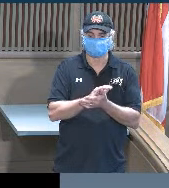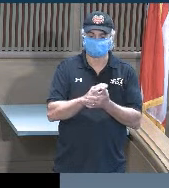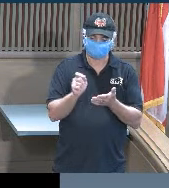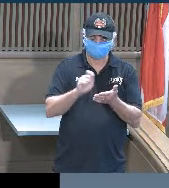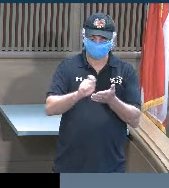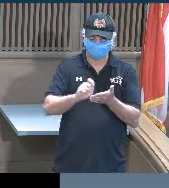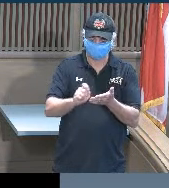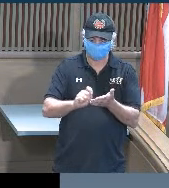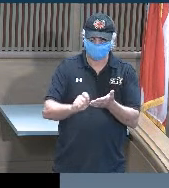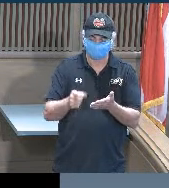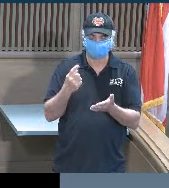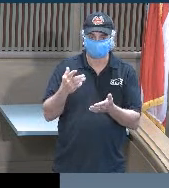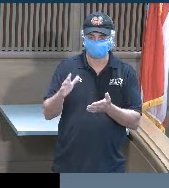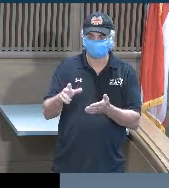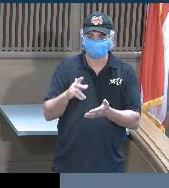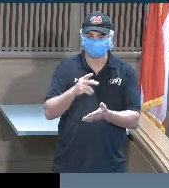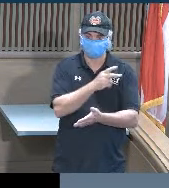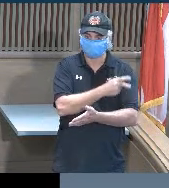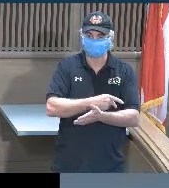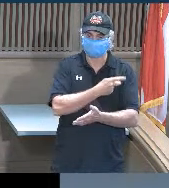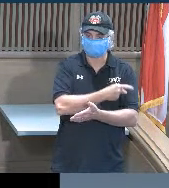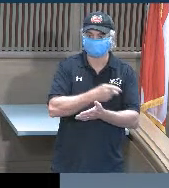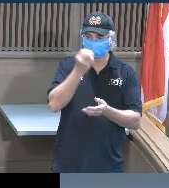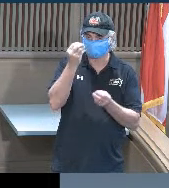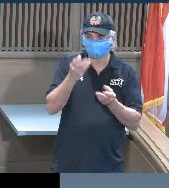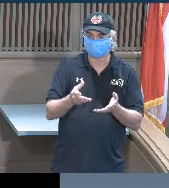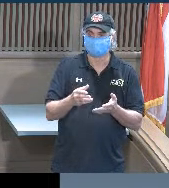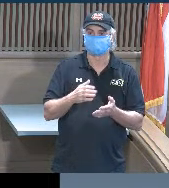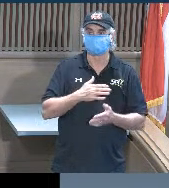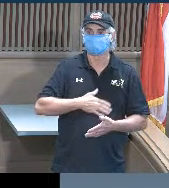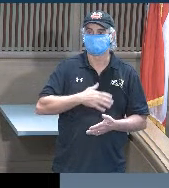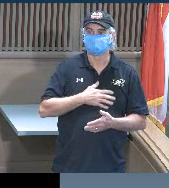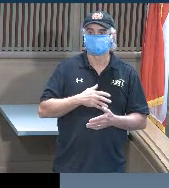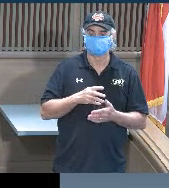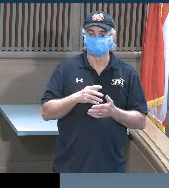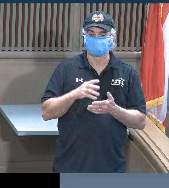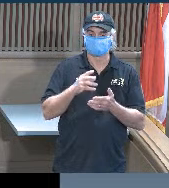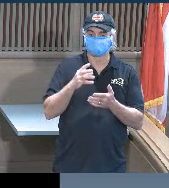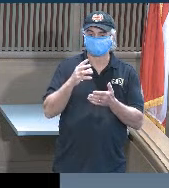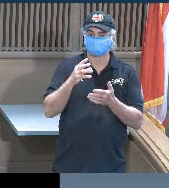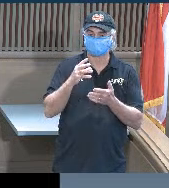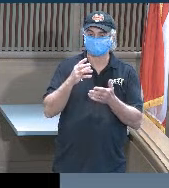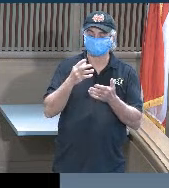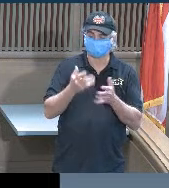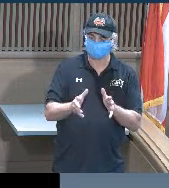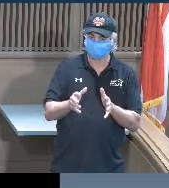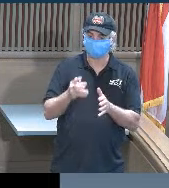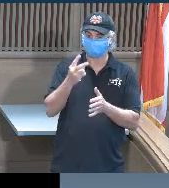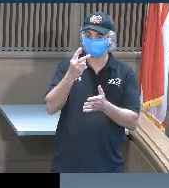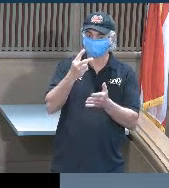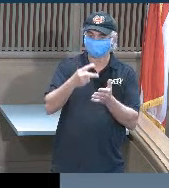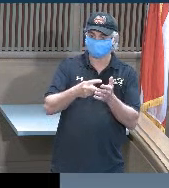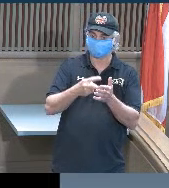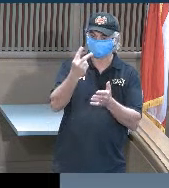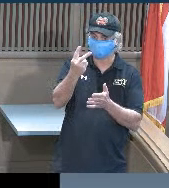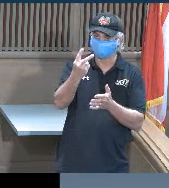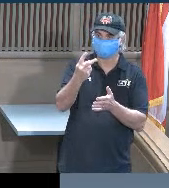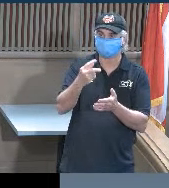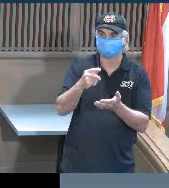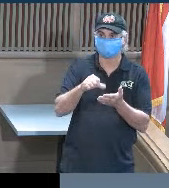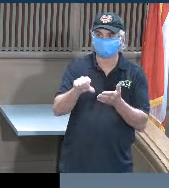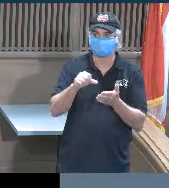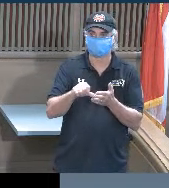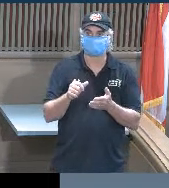for your patient information. Please make sure that you complete both pages. There's 2 pages on it, so fill those out, please.